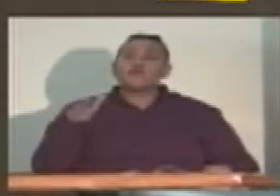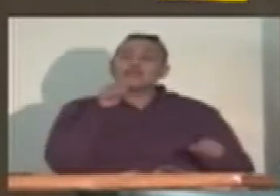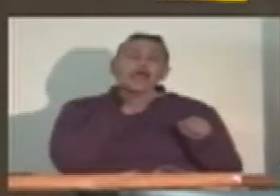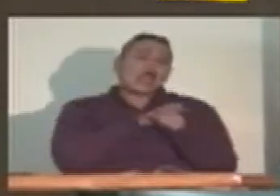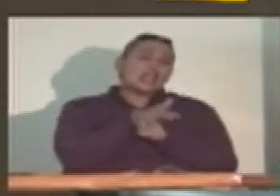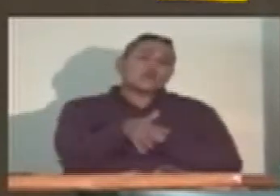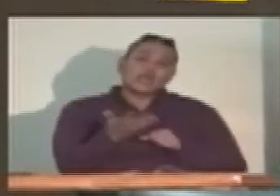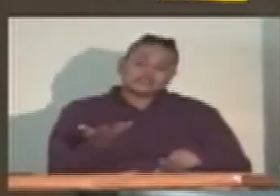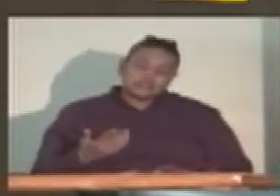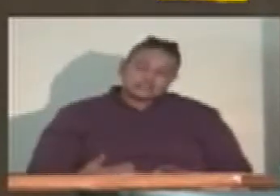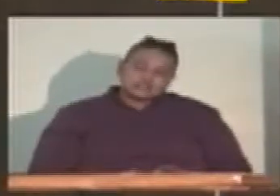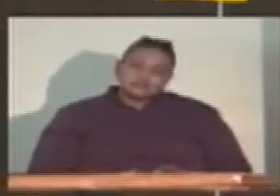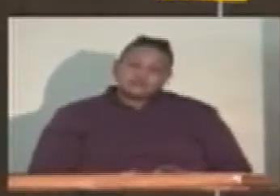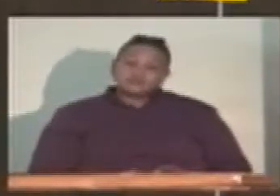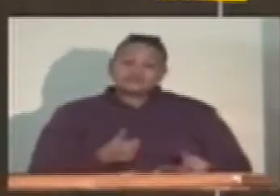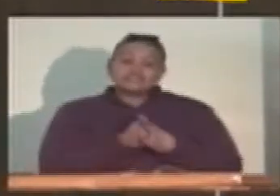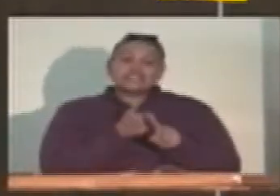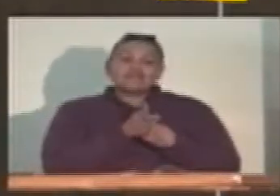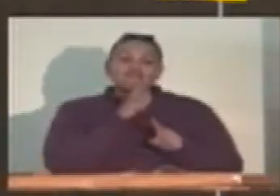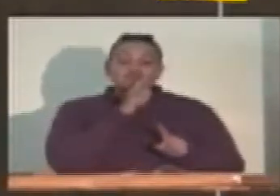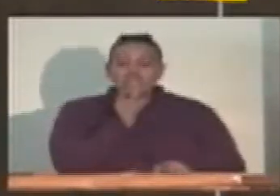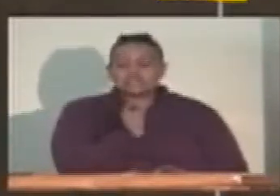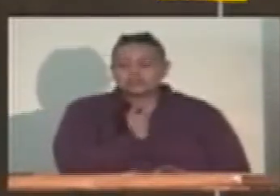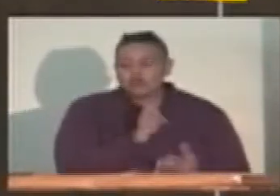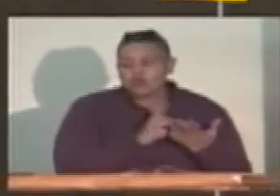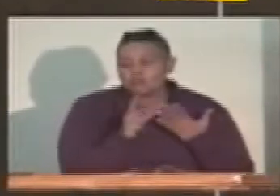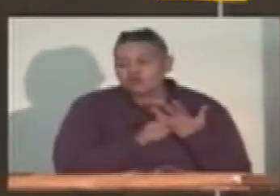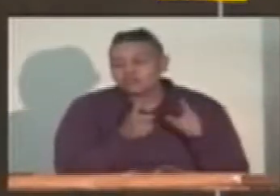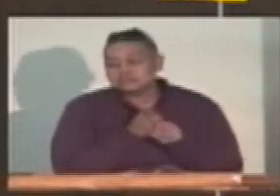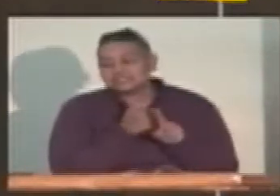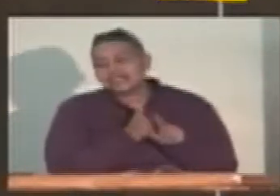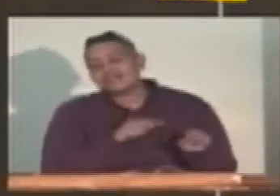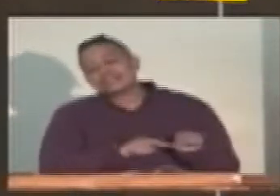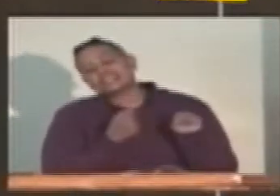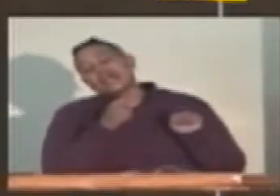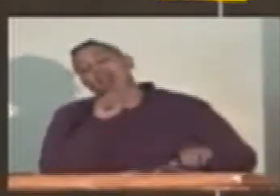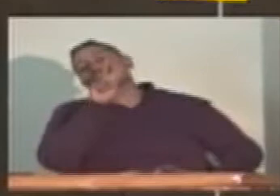inadequate. There were small programs at the start of